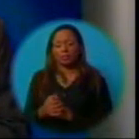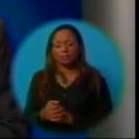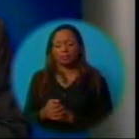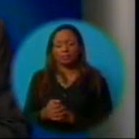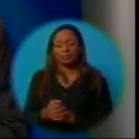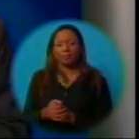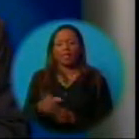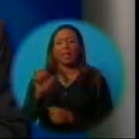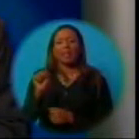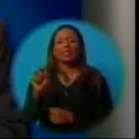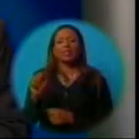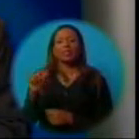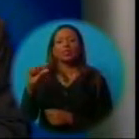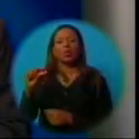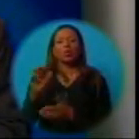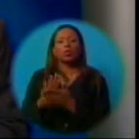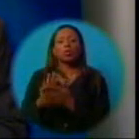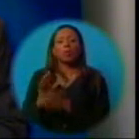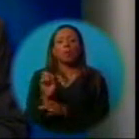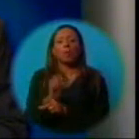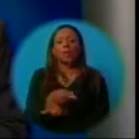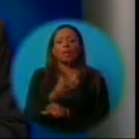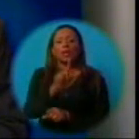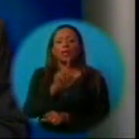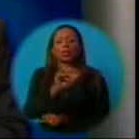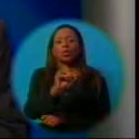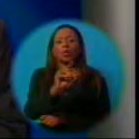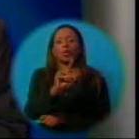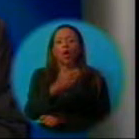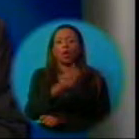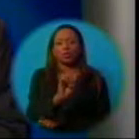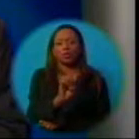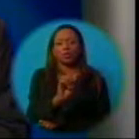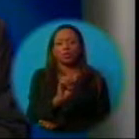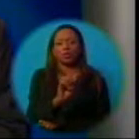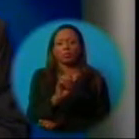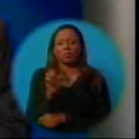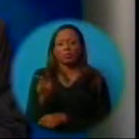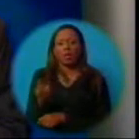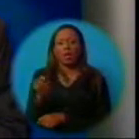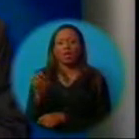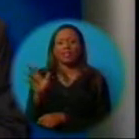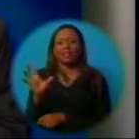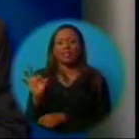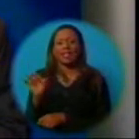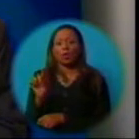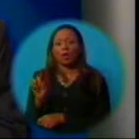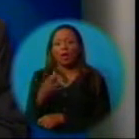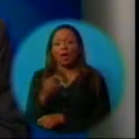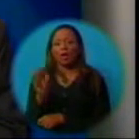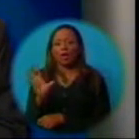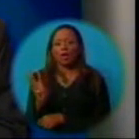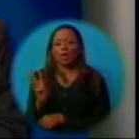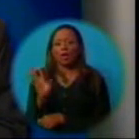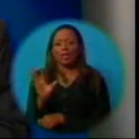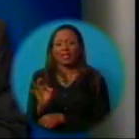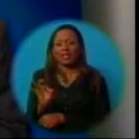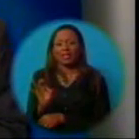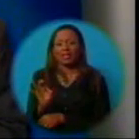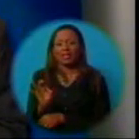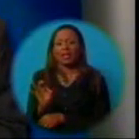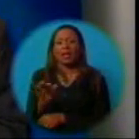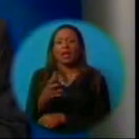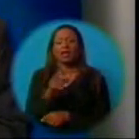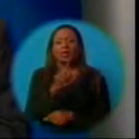defeated Nature Valley Lodge by 50 runs. Scores there, St. George 91 and 49, with Kadeem Aline taking 7 for